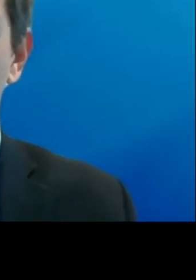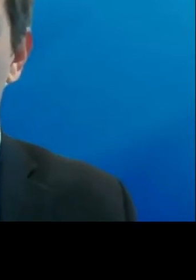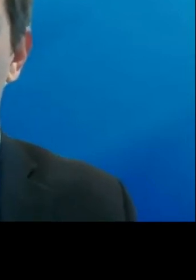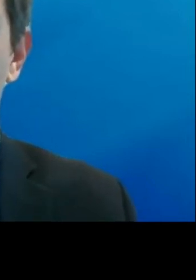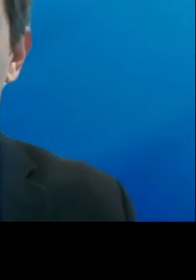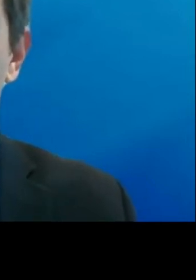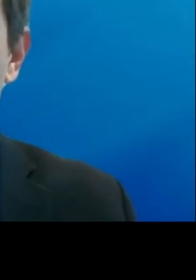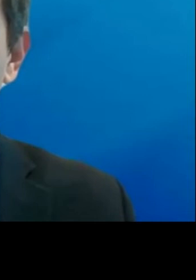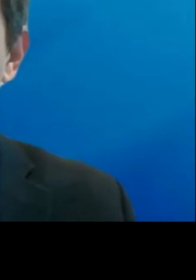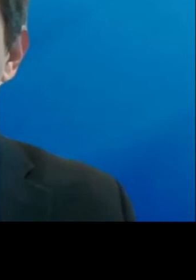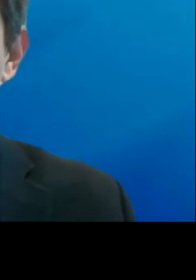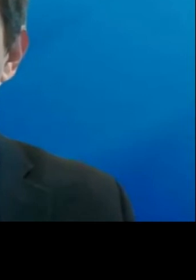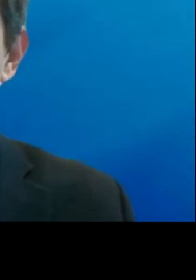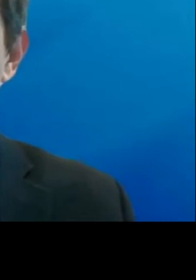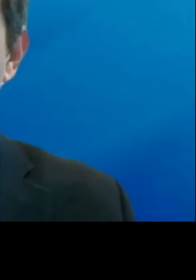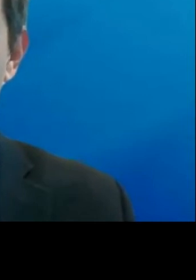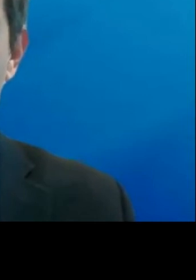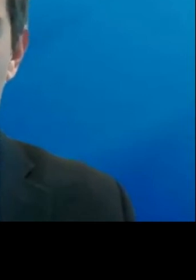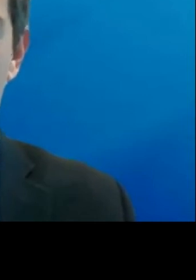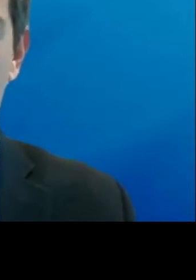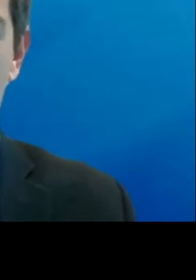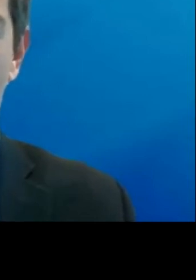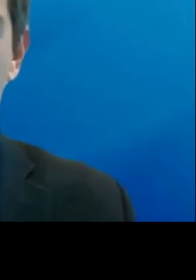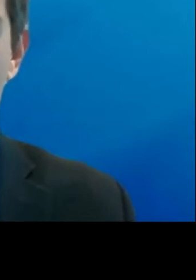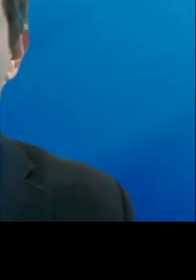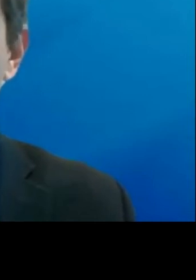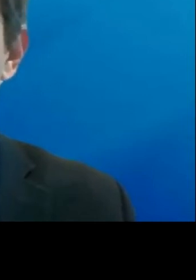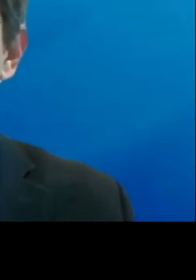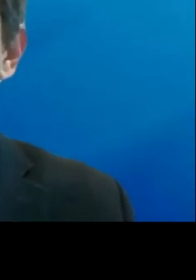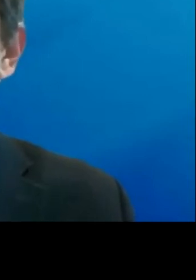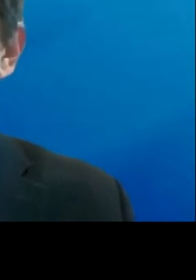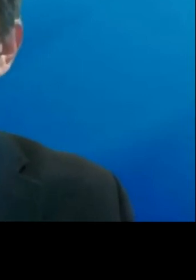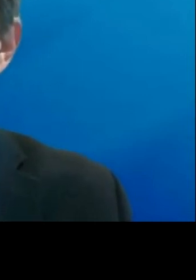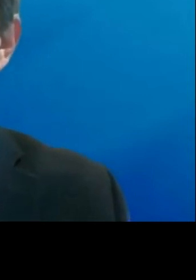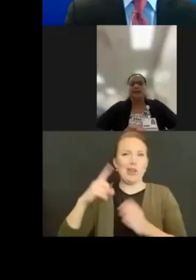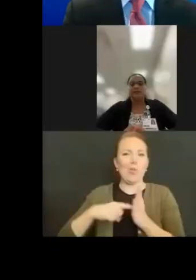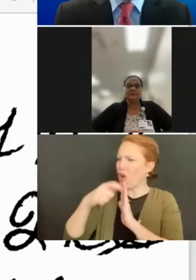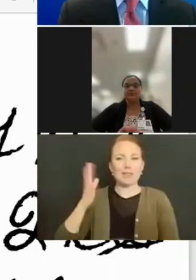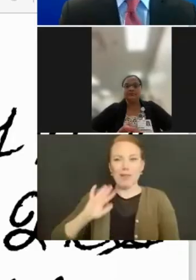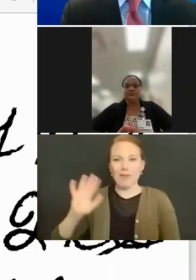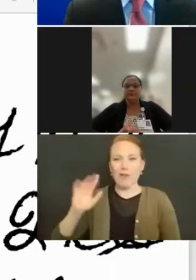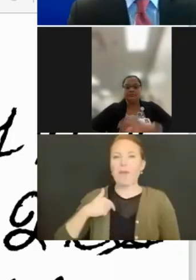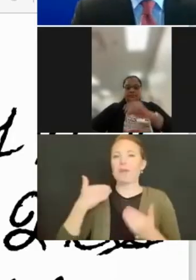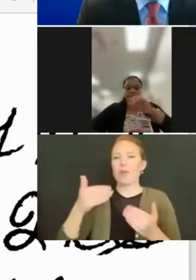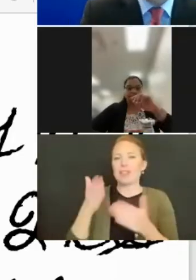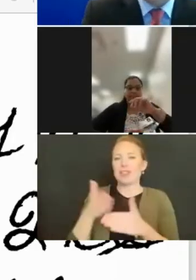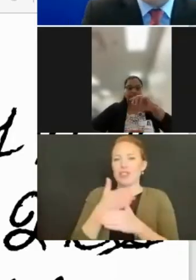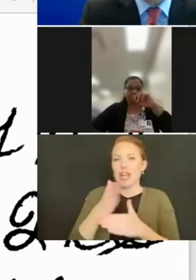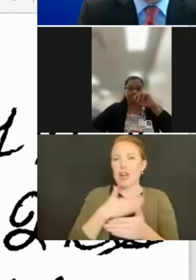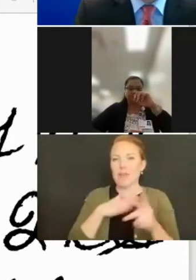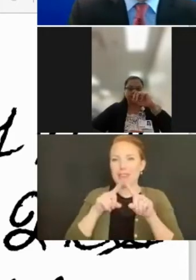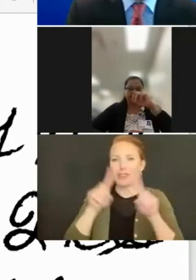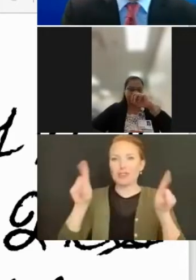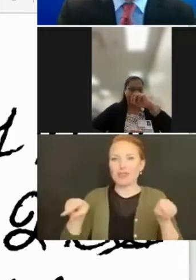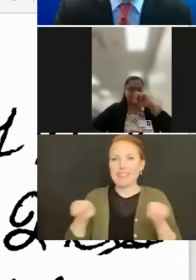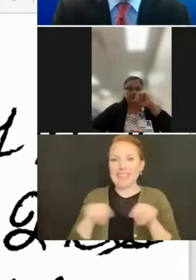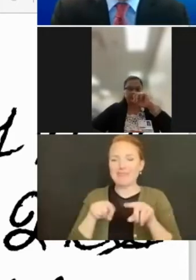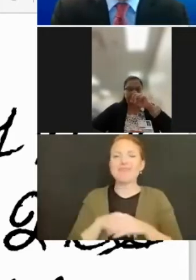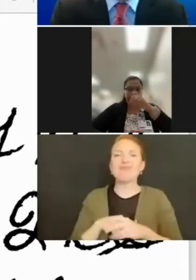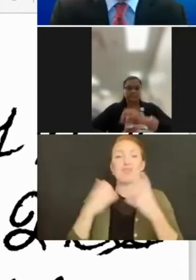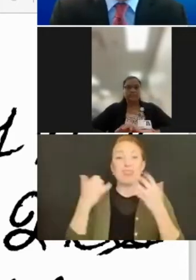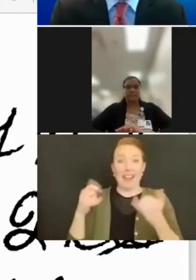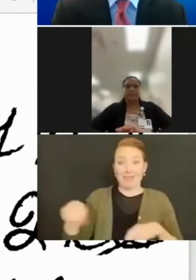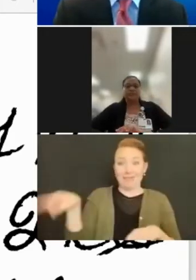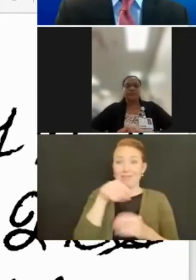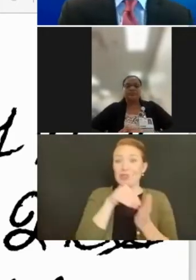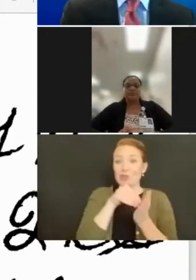do, we did this once and it went well. So we're going to do it one more time. I'm going to share my screen. And what I want the students to do at